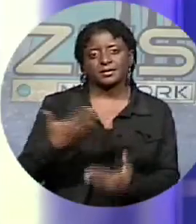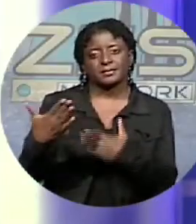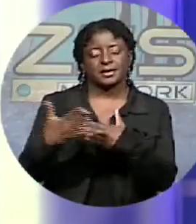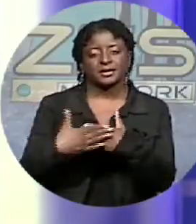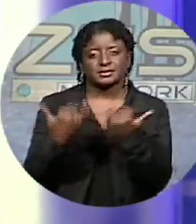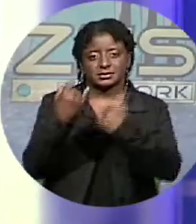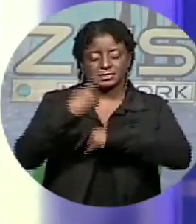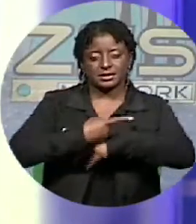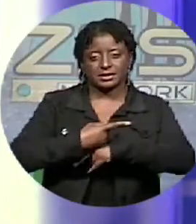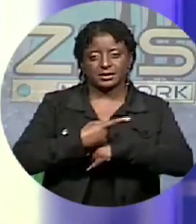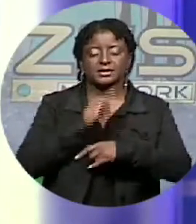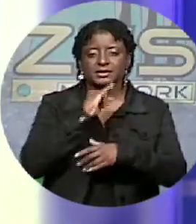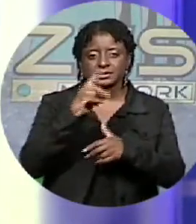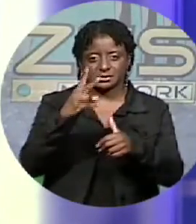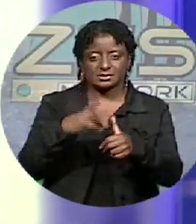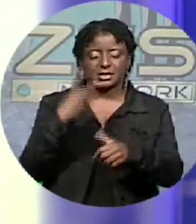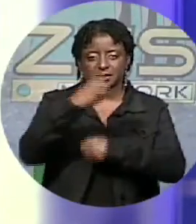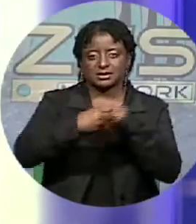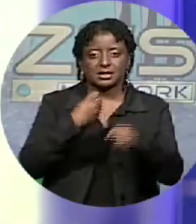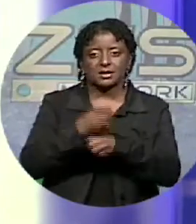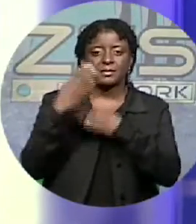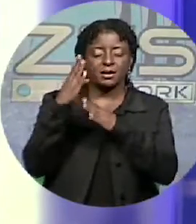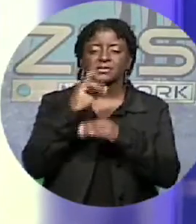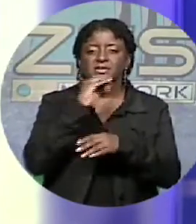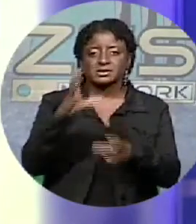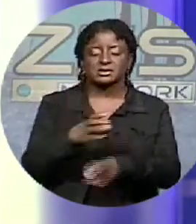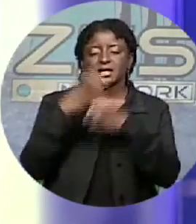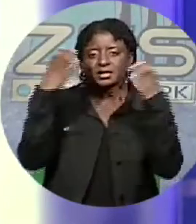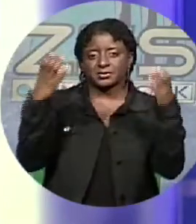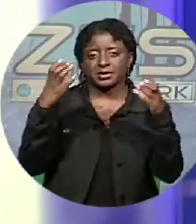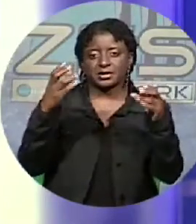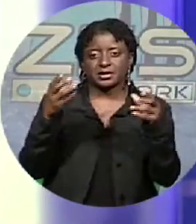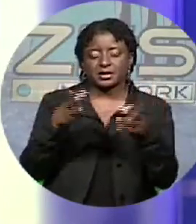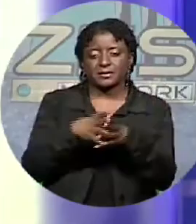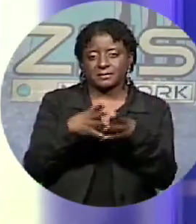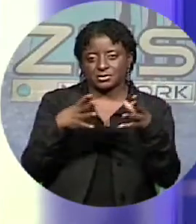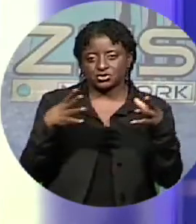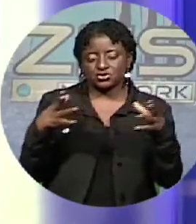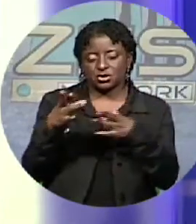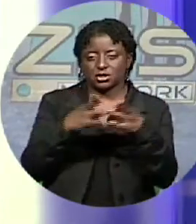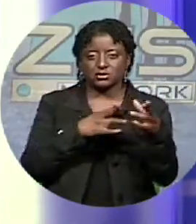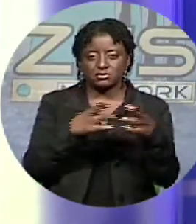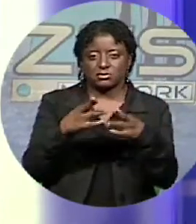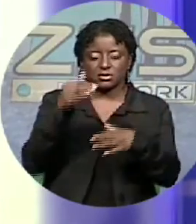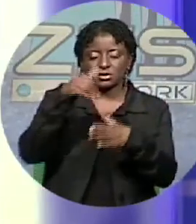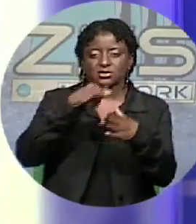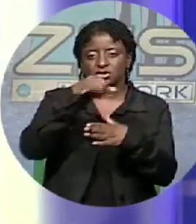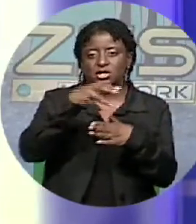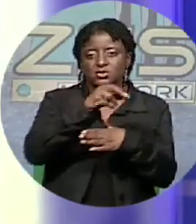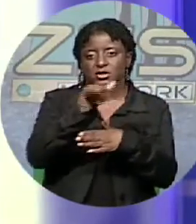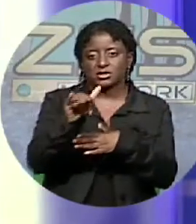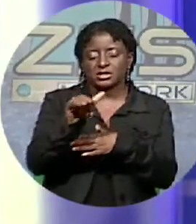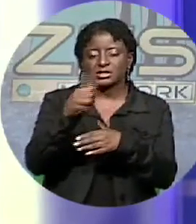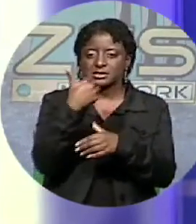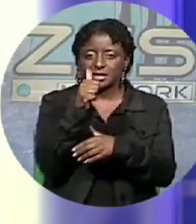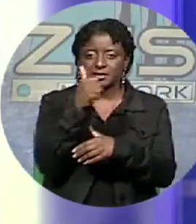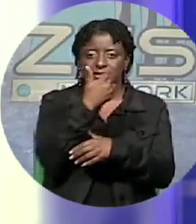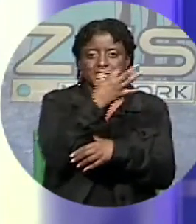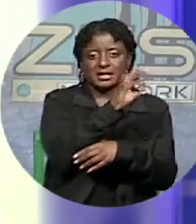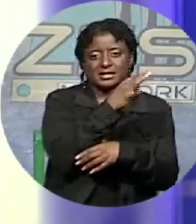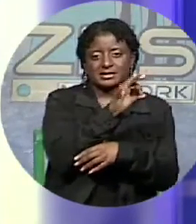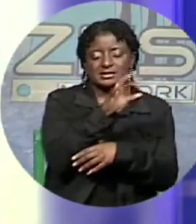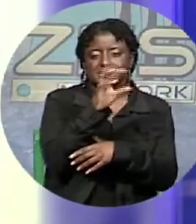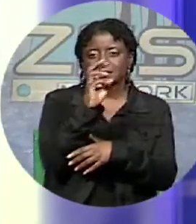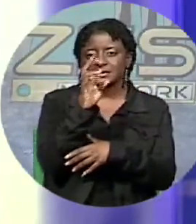Today marks the second year the Bahamas is celebrating majority rule. It was back on January 10, 1967, when Bahamians witnessed